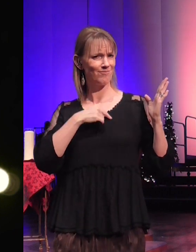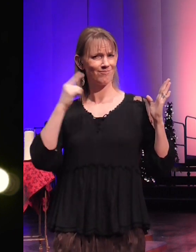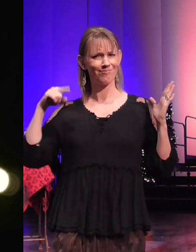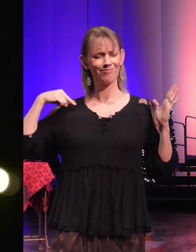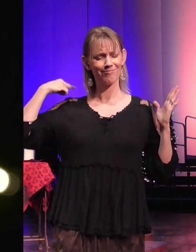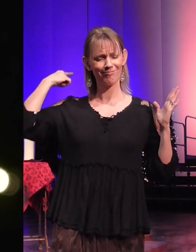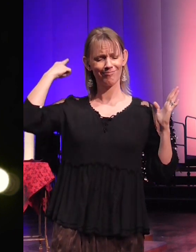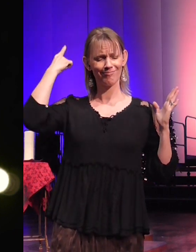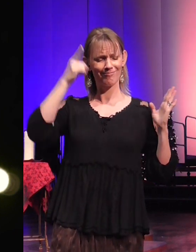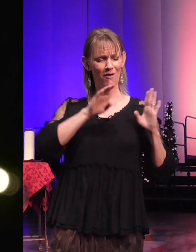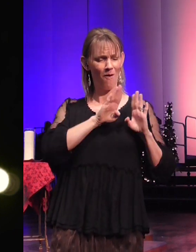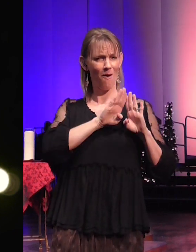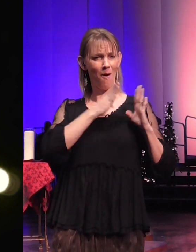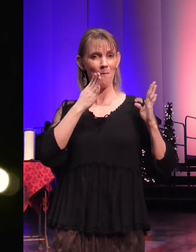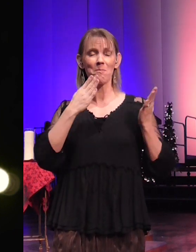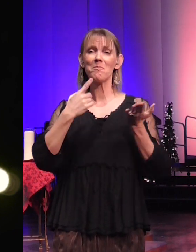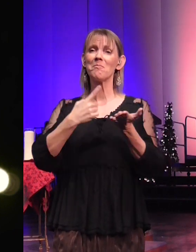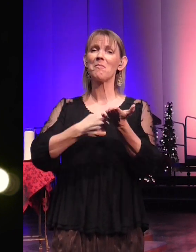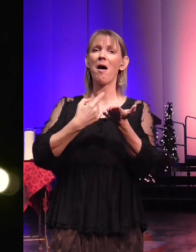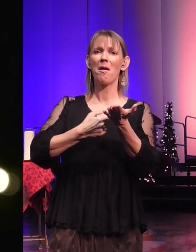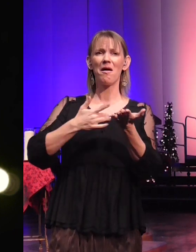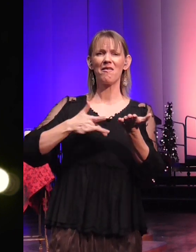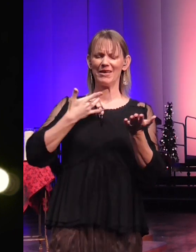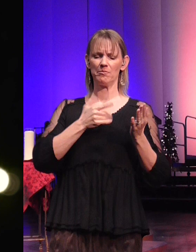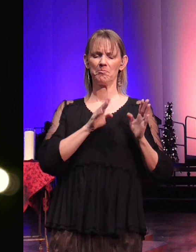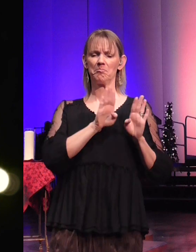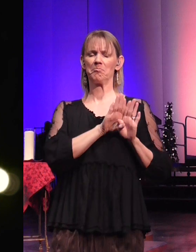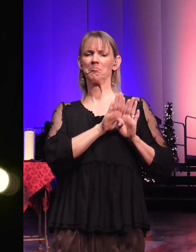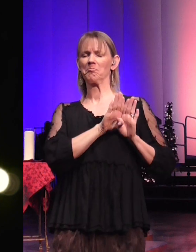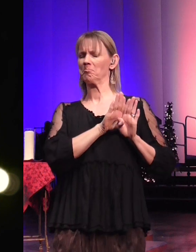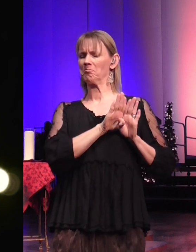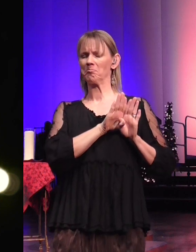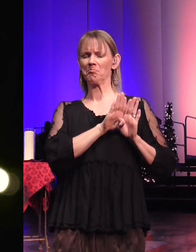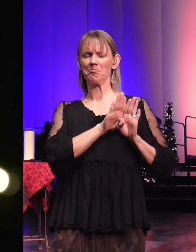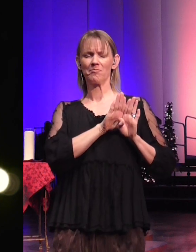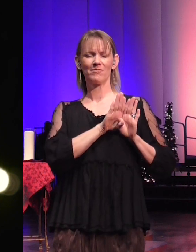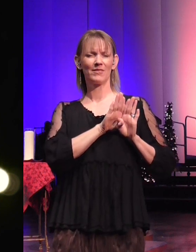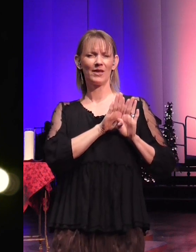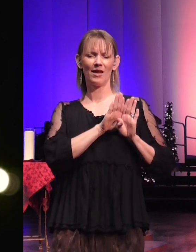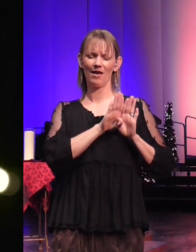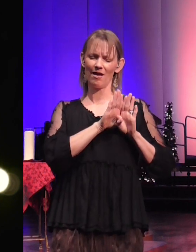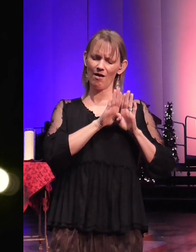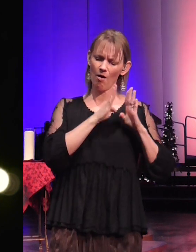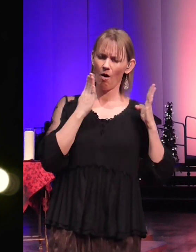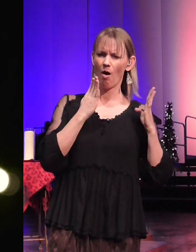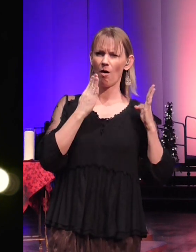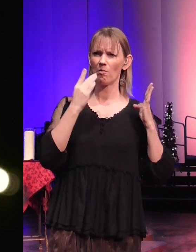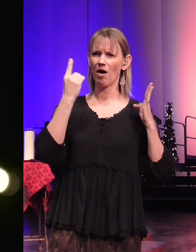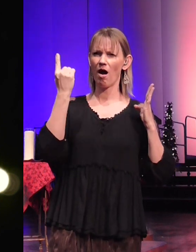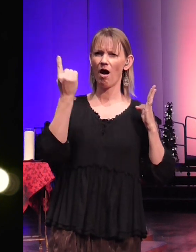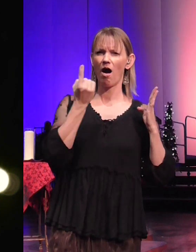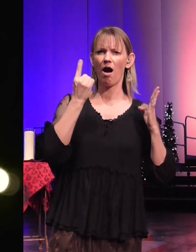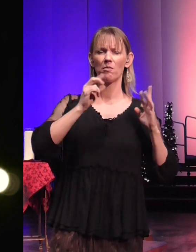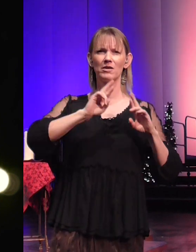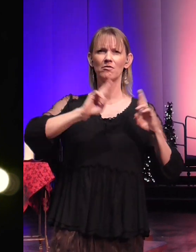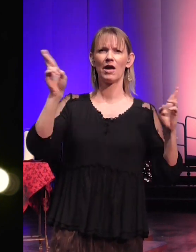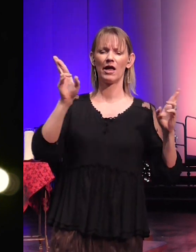open, even though at times we have felt like it is slammed shut. It is open to receive.